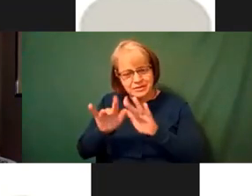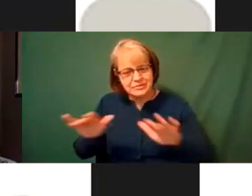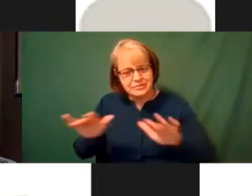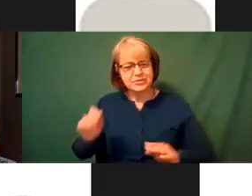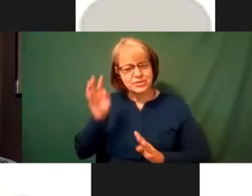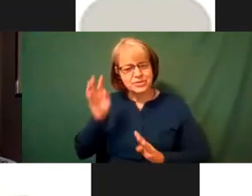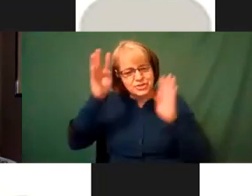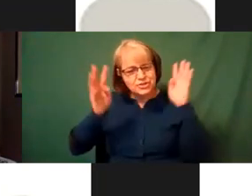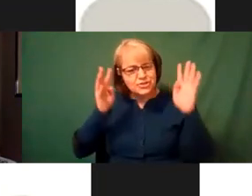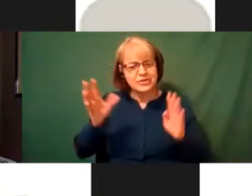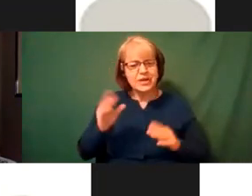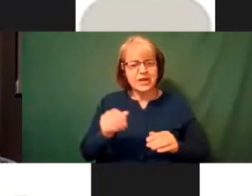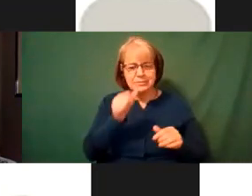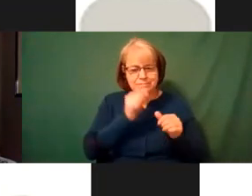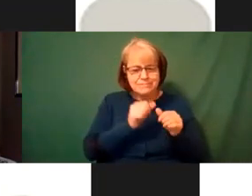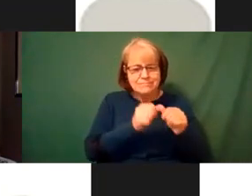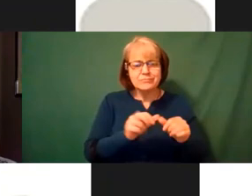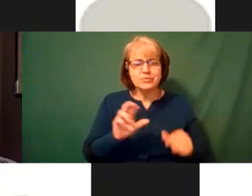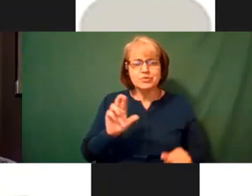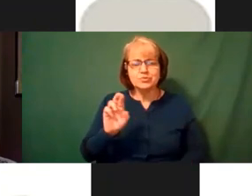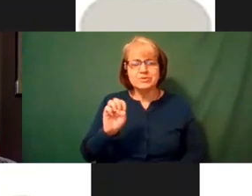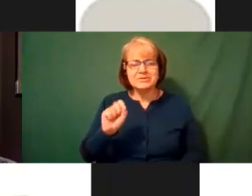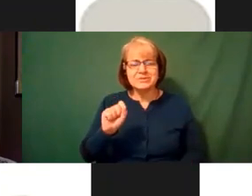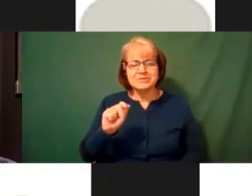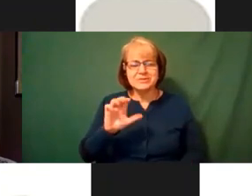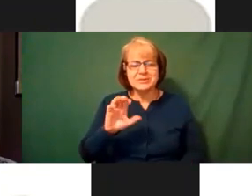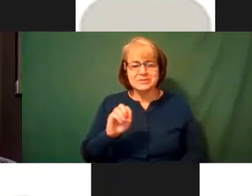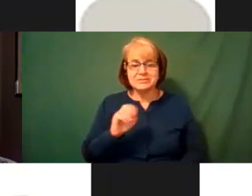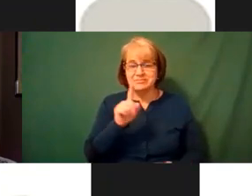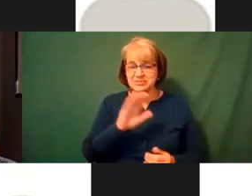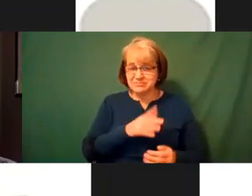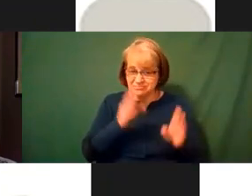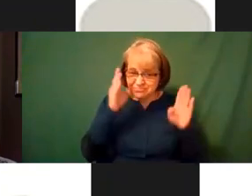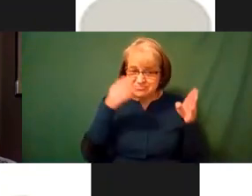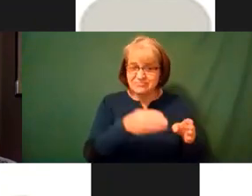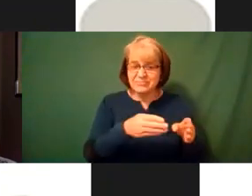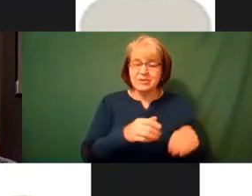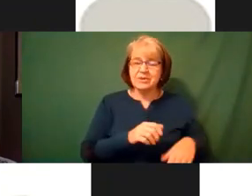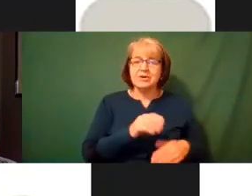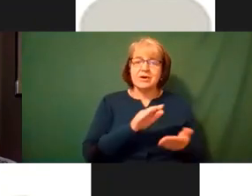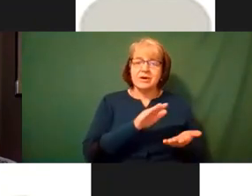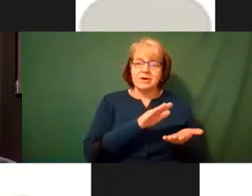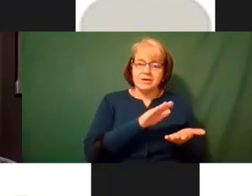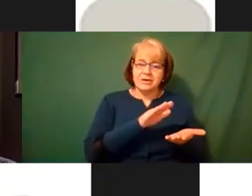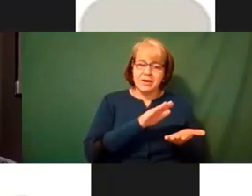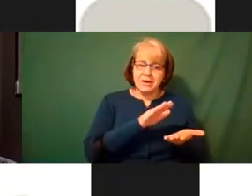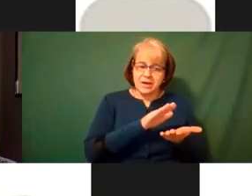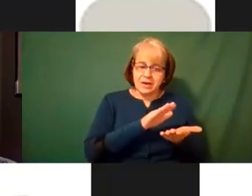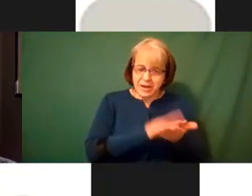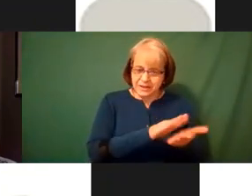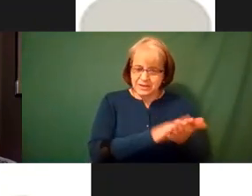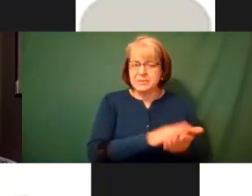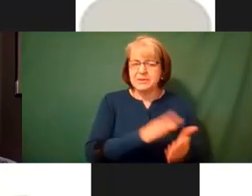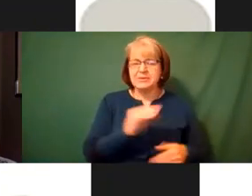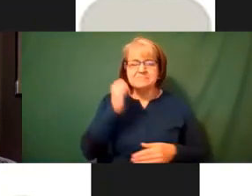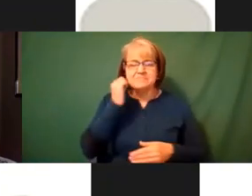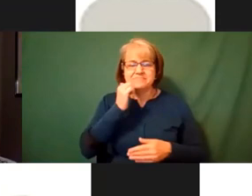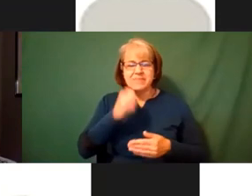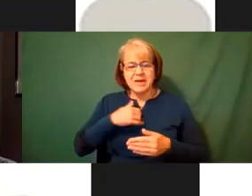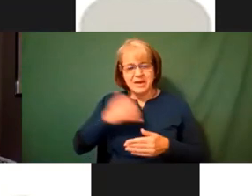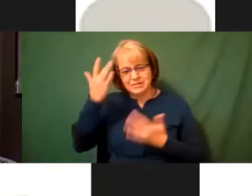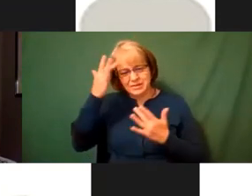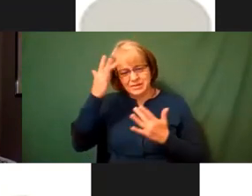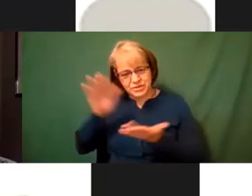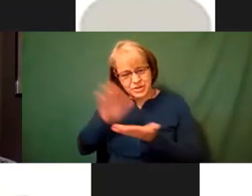and resilience. She's grounded in both artistic and intellectual ways of knowing, having pursued an acting career